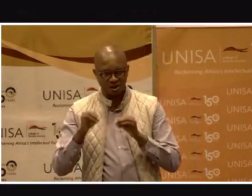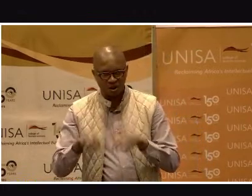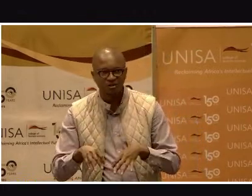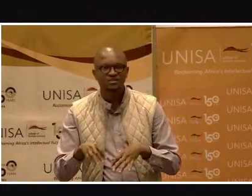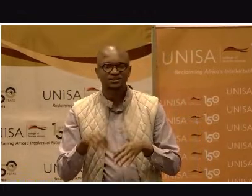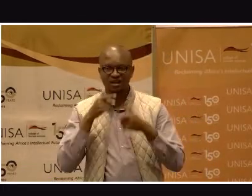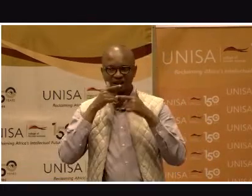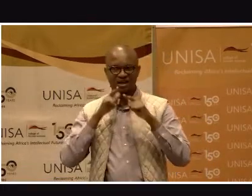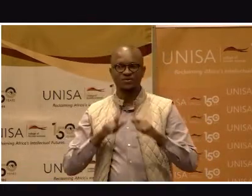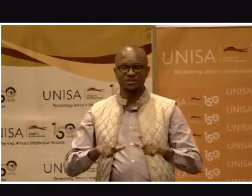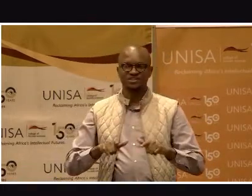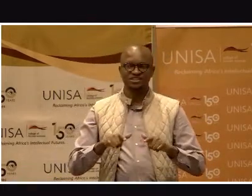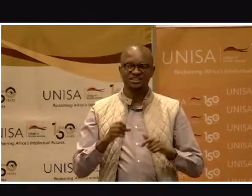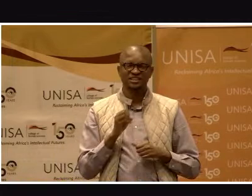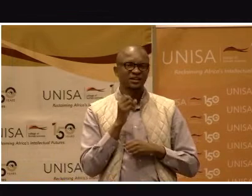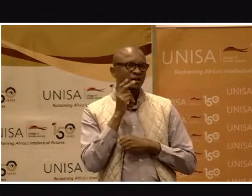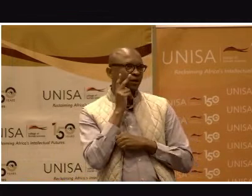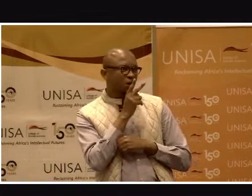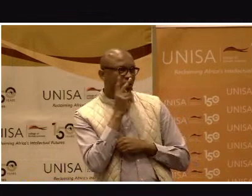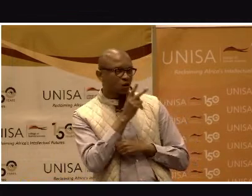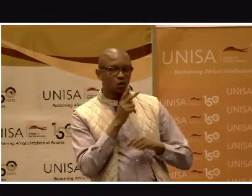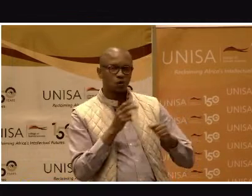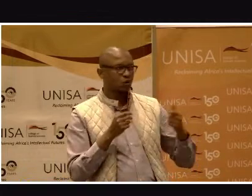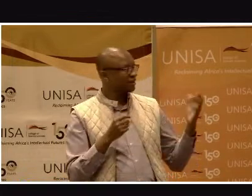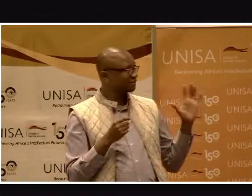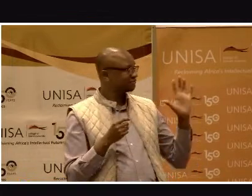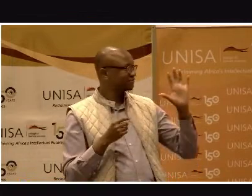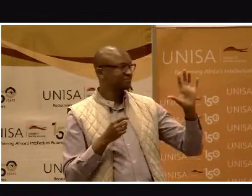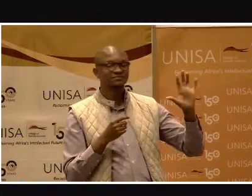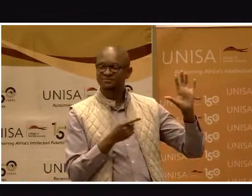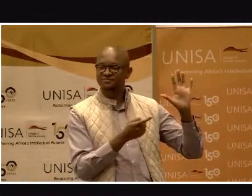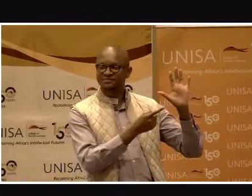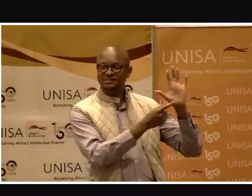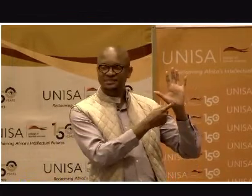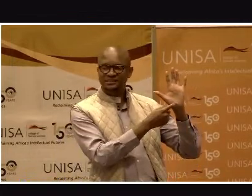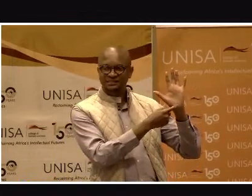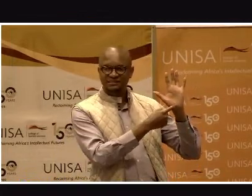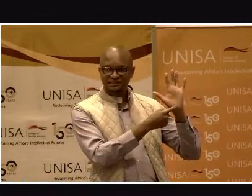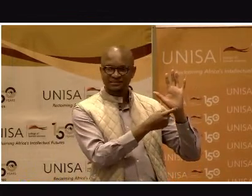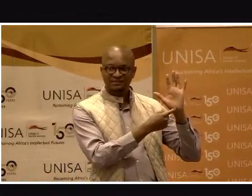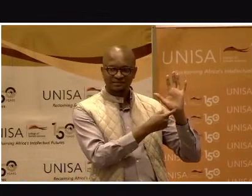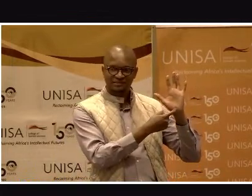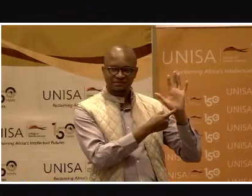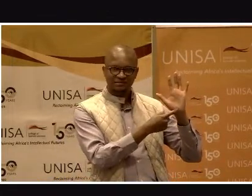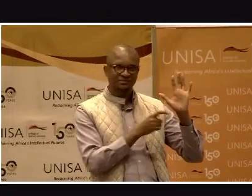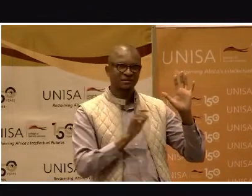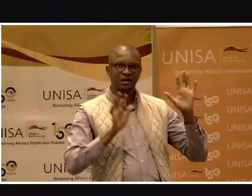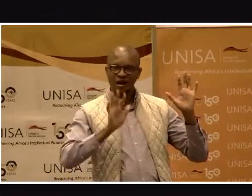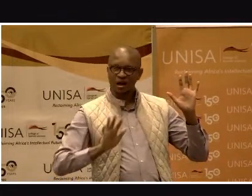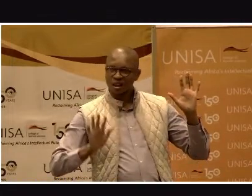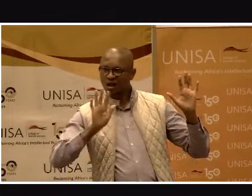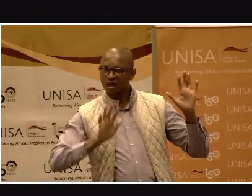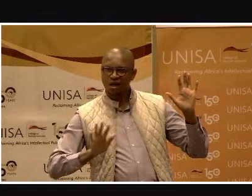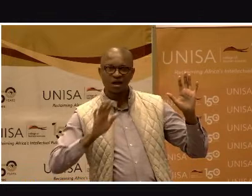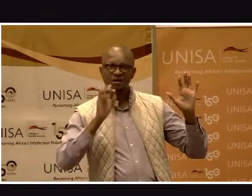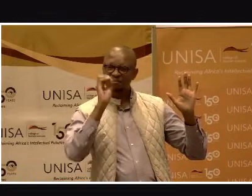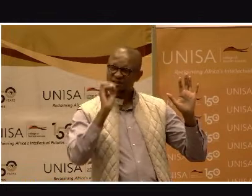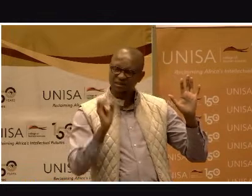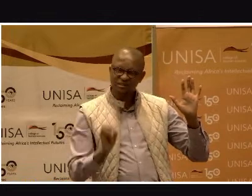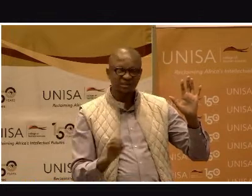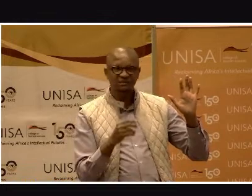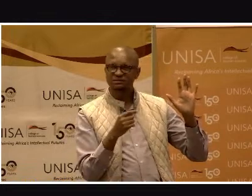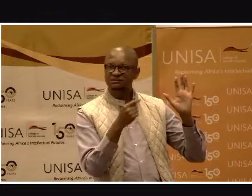at, the graph that I provided here, it shows the percentage of the language loss